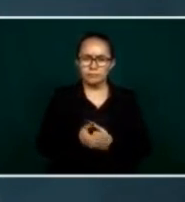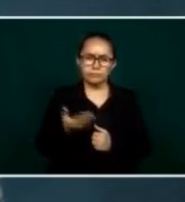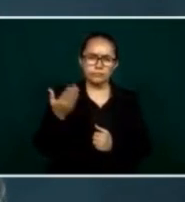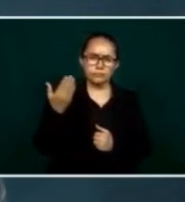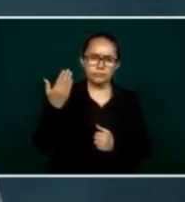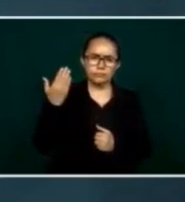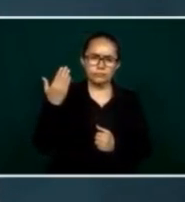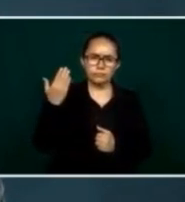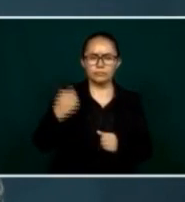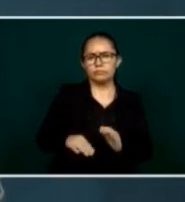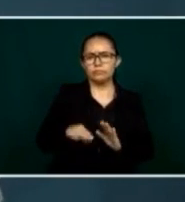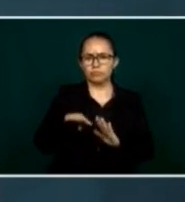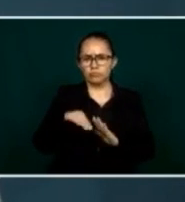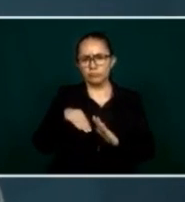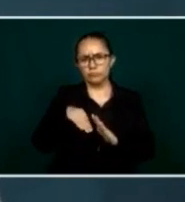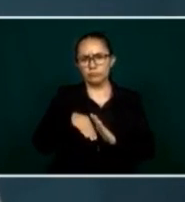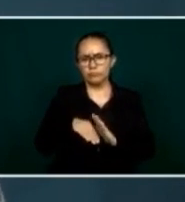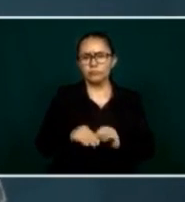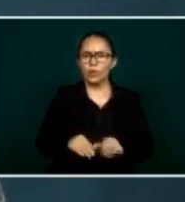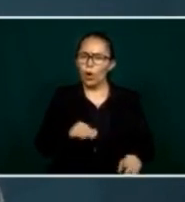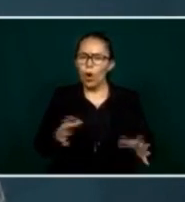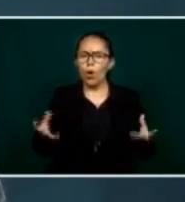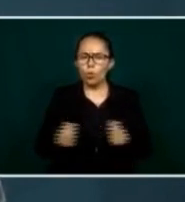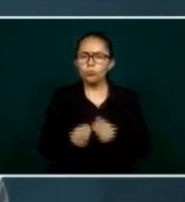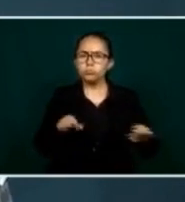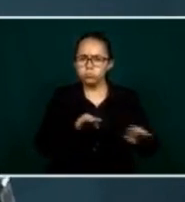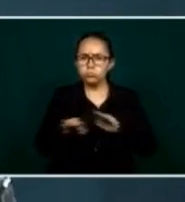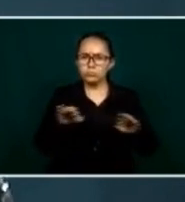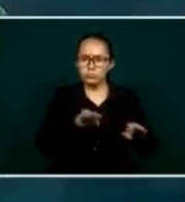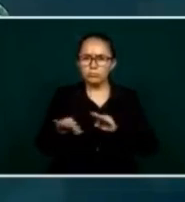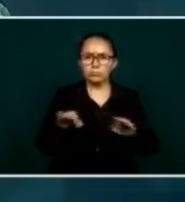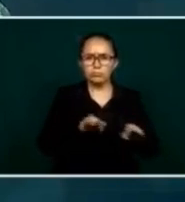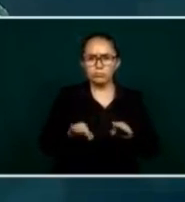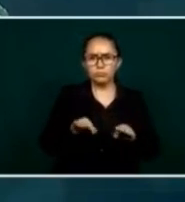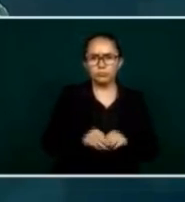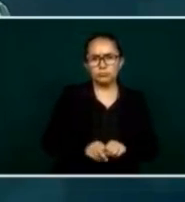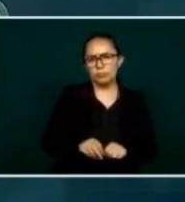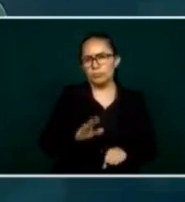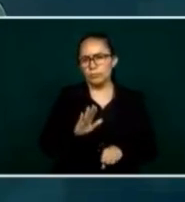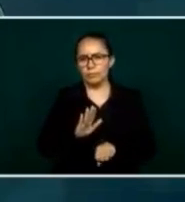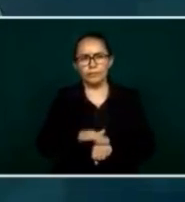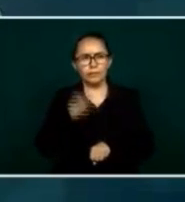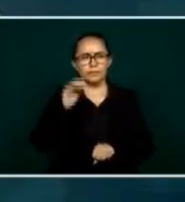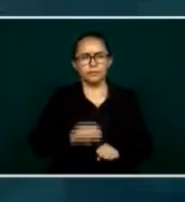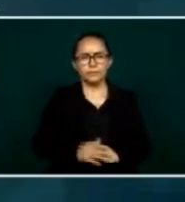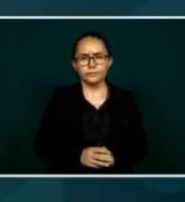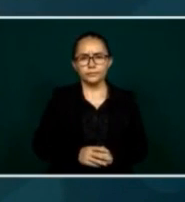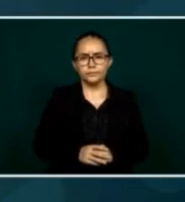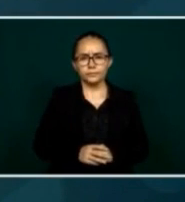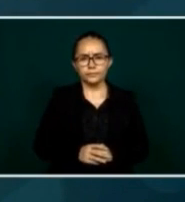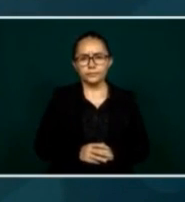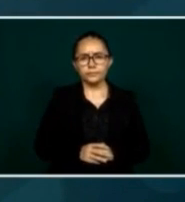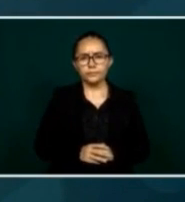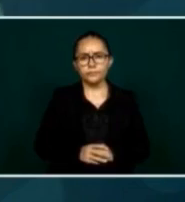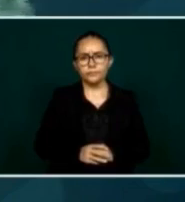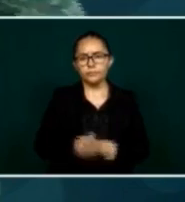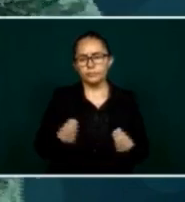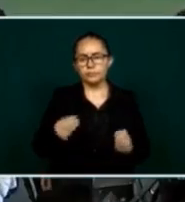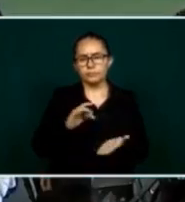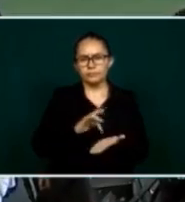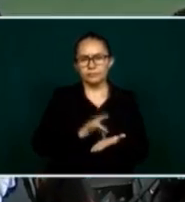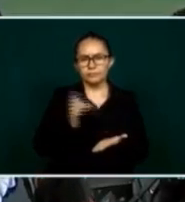that has been decreasing due to the work of all the areas of government.